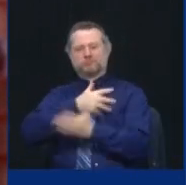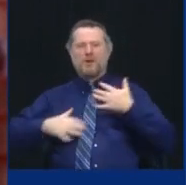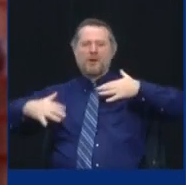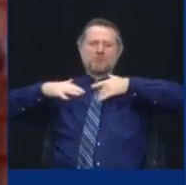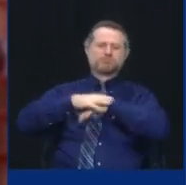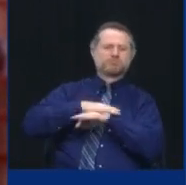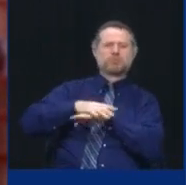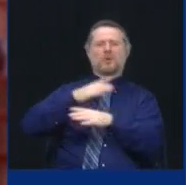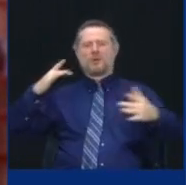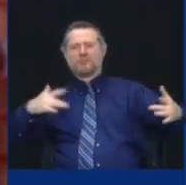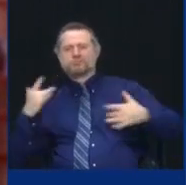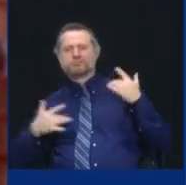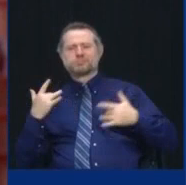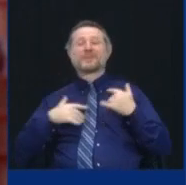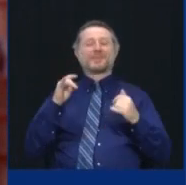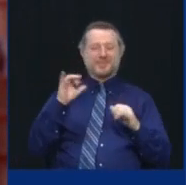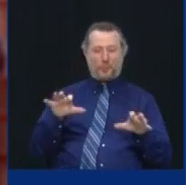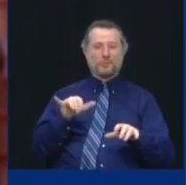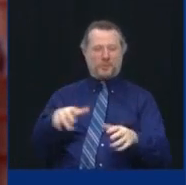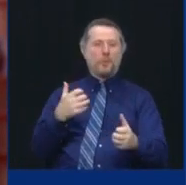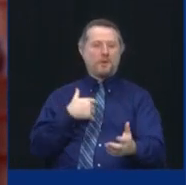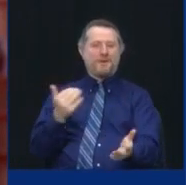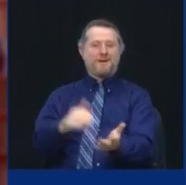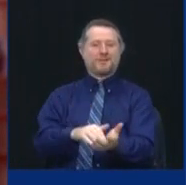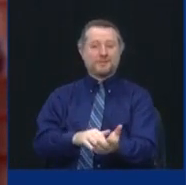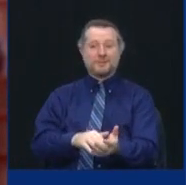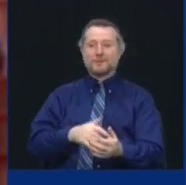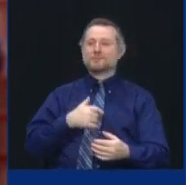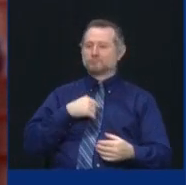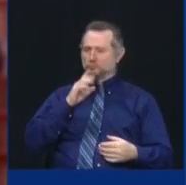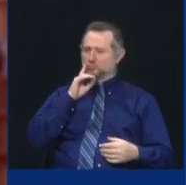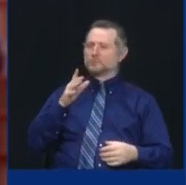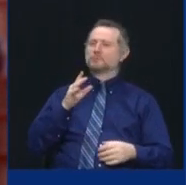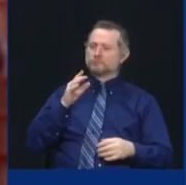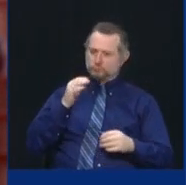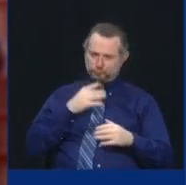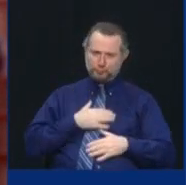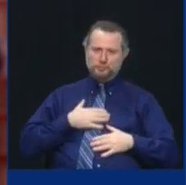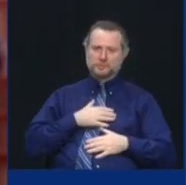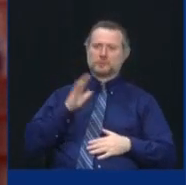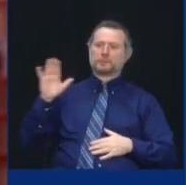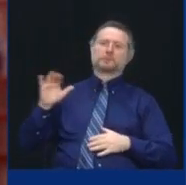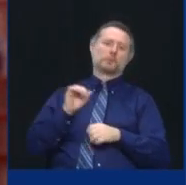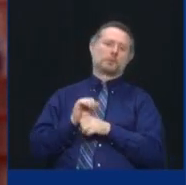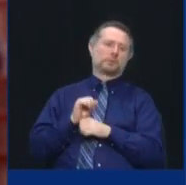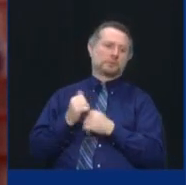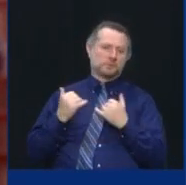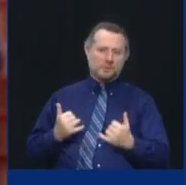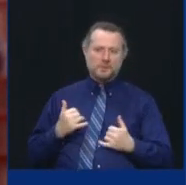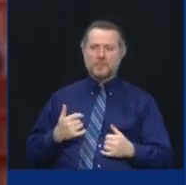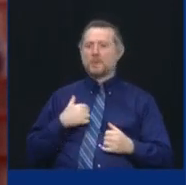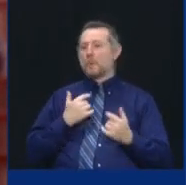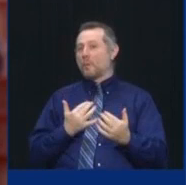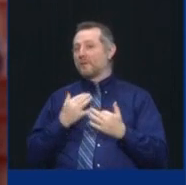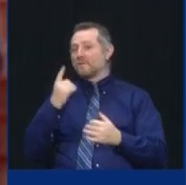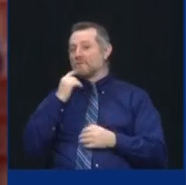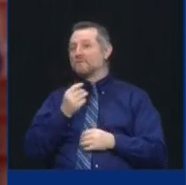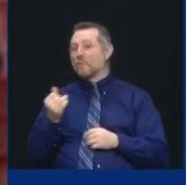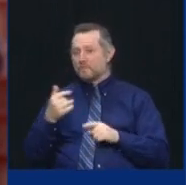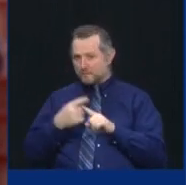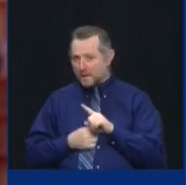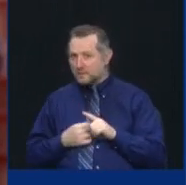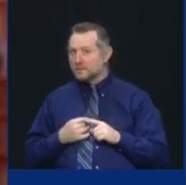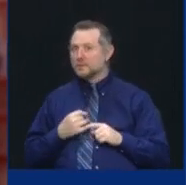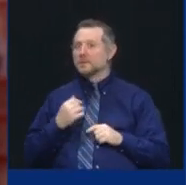what we do best. Governor, we really, really appreciate this today. Like I said, I've been waiting 14 months for this. Yeah. This is the